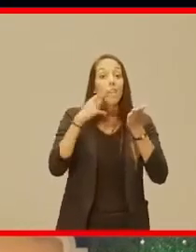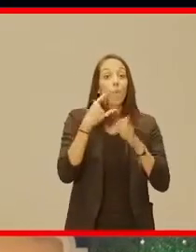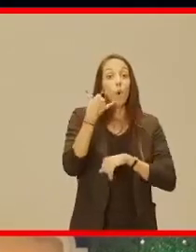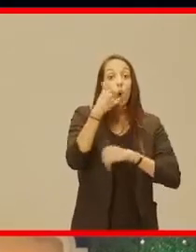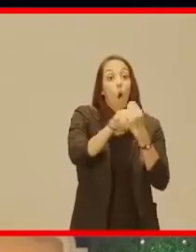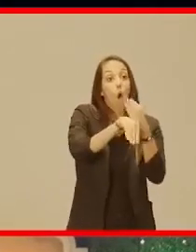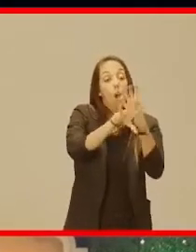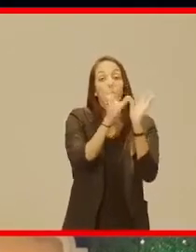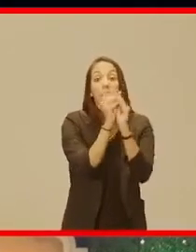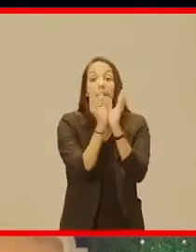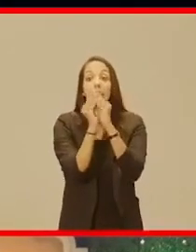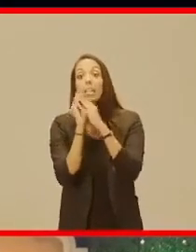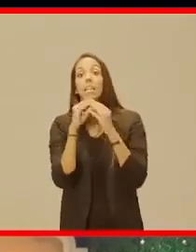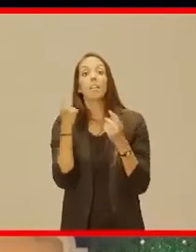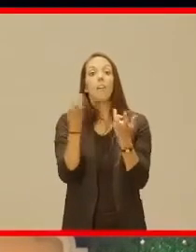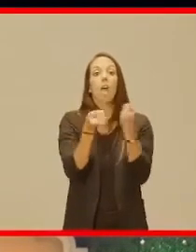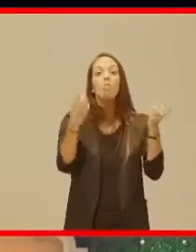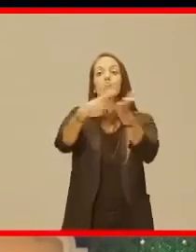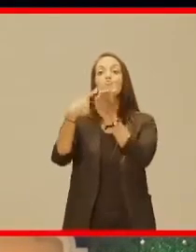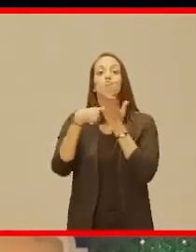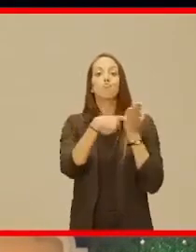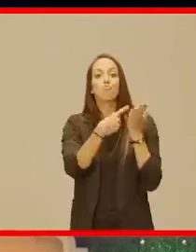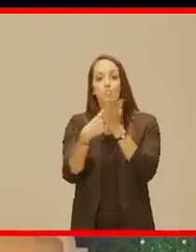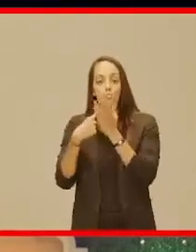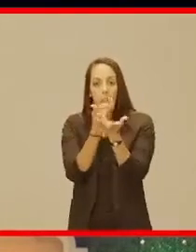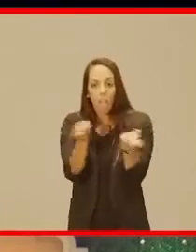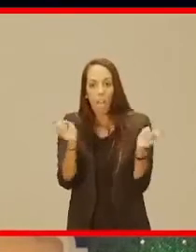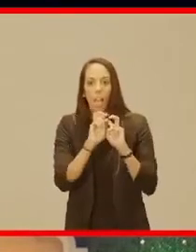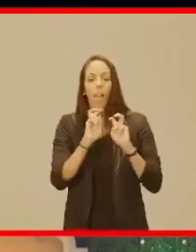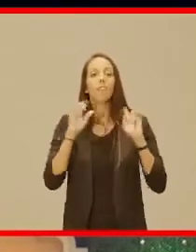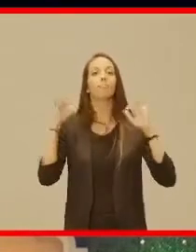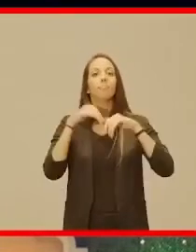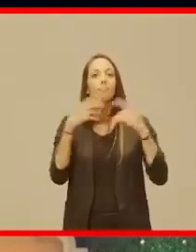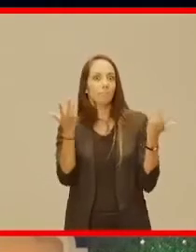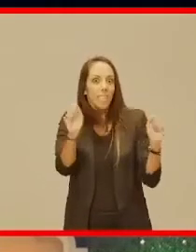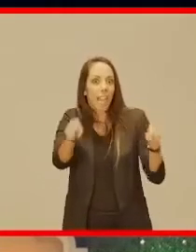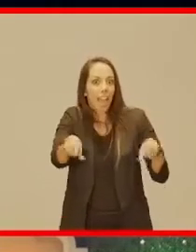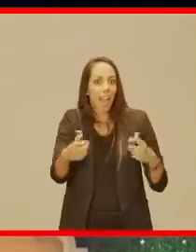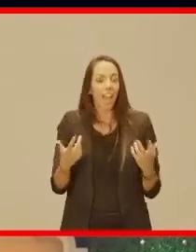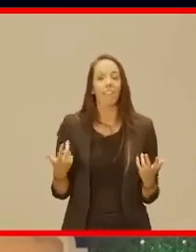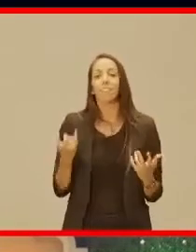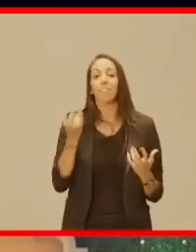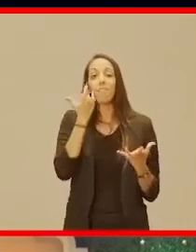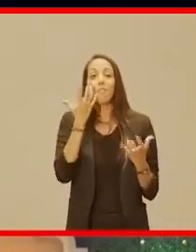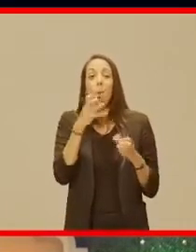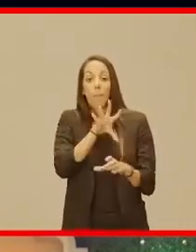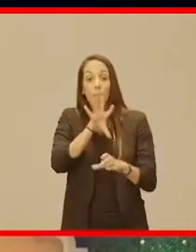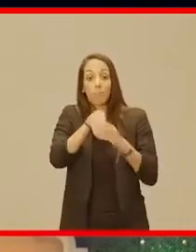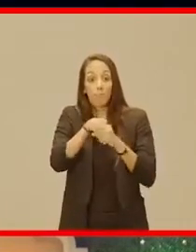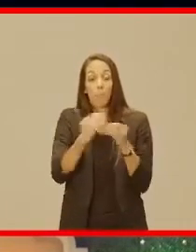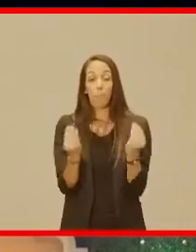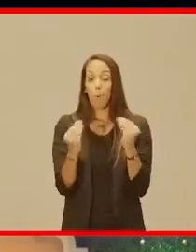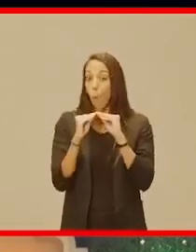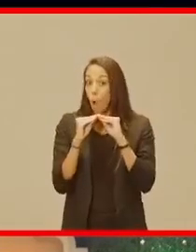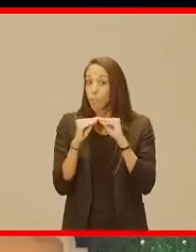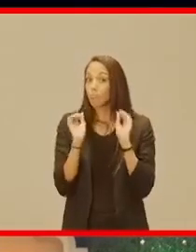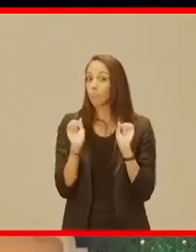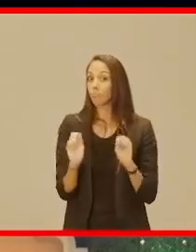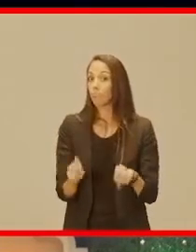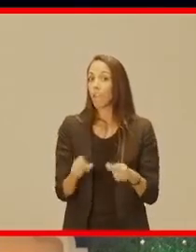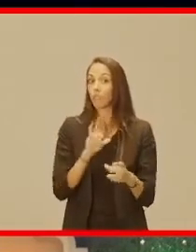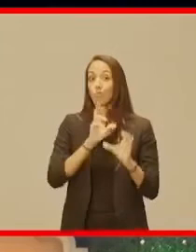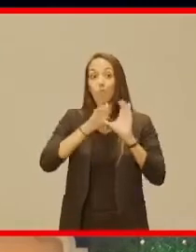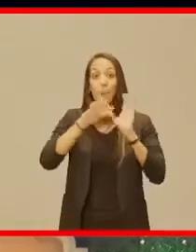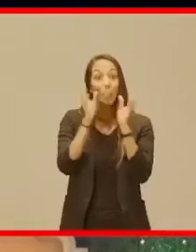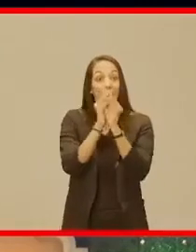so you're going to get the emails forever and ever and ever. So you'll know when they are. That's a good way if you want to be more involved. I'm happy to talk you through that too. But that's a good